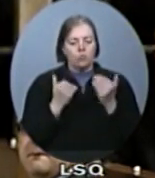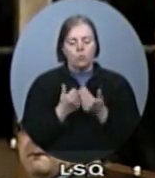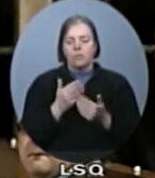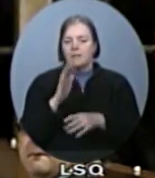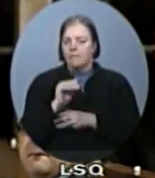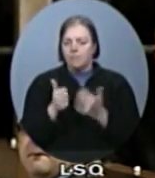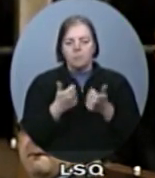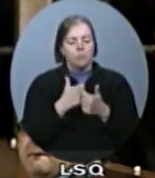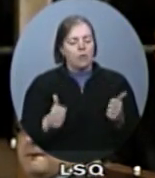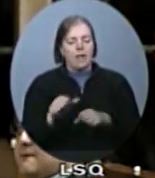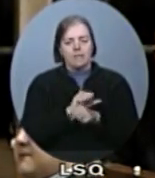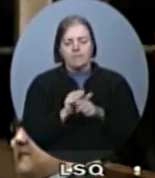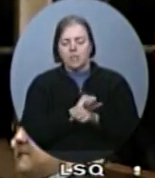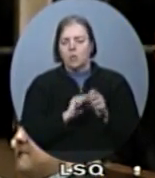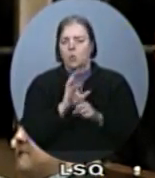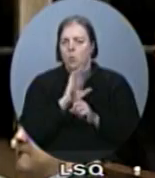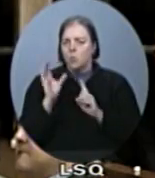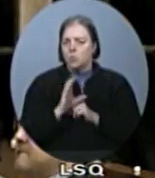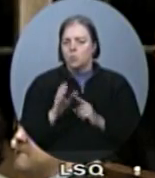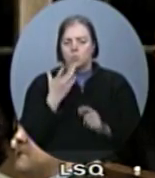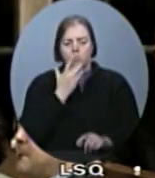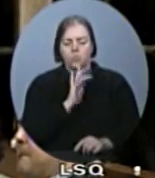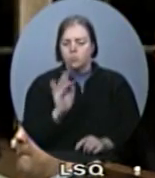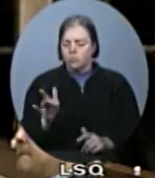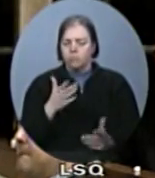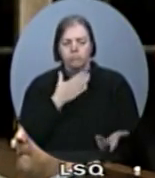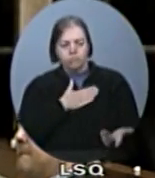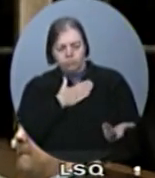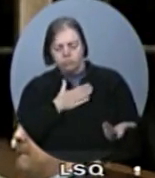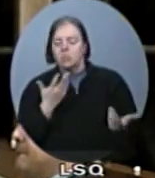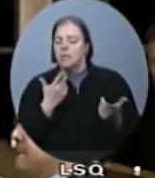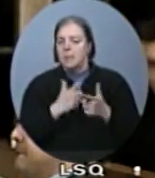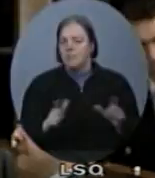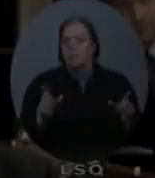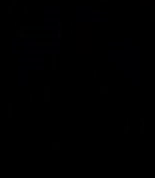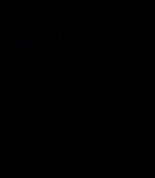freedom from fear, and without any threat of violence, and without any intimidation from the Iranian embassy.